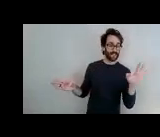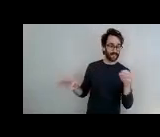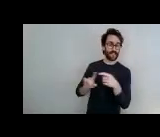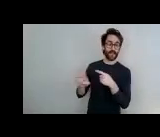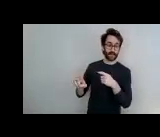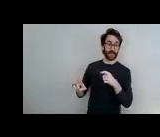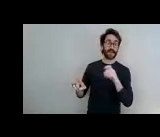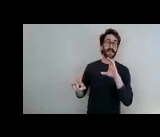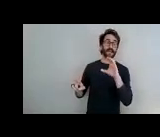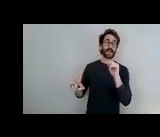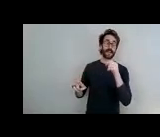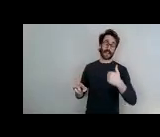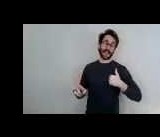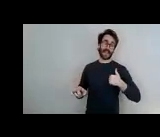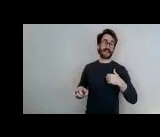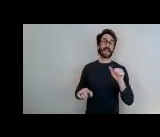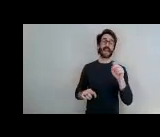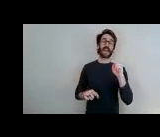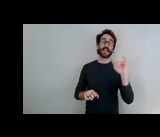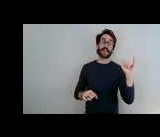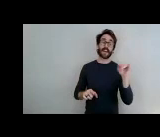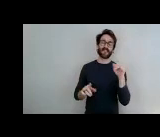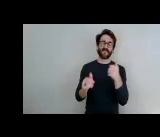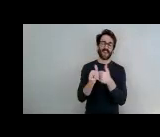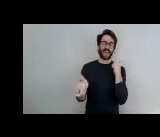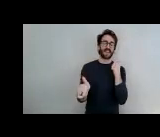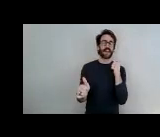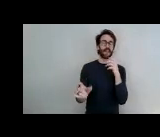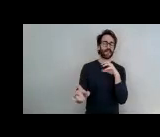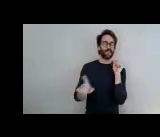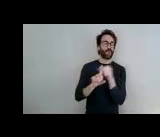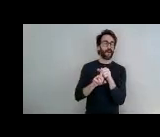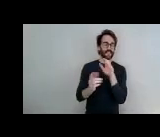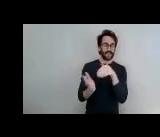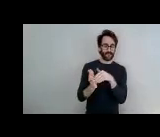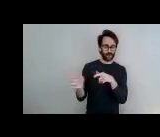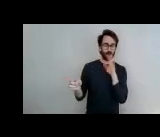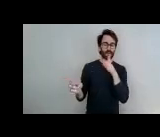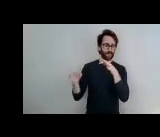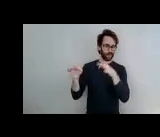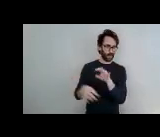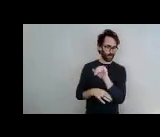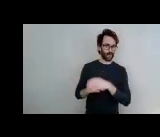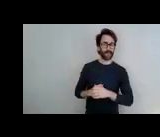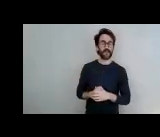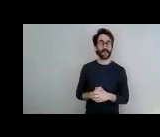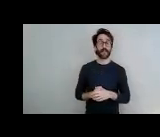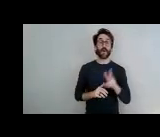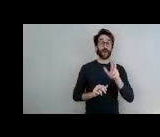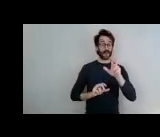Canadian Anti-Fraud Centre, will also talk about other types of frauds that are happening. So in investment